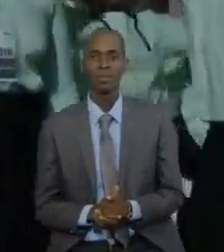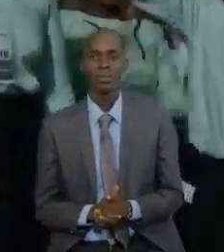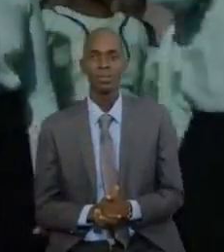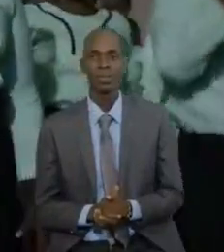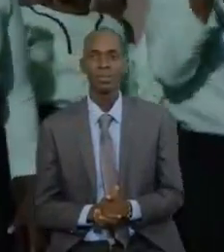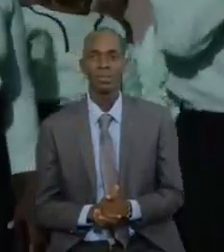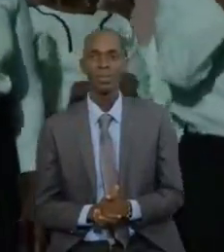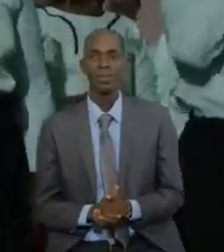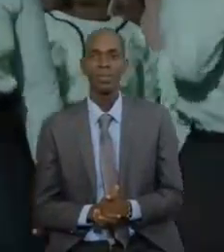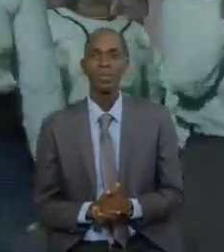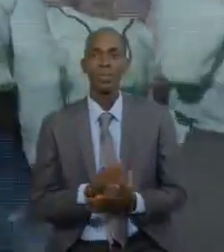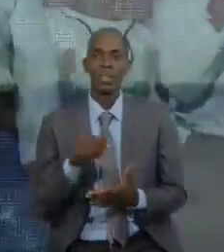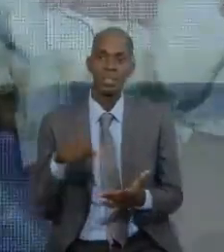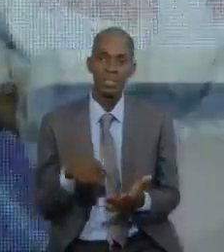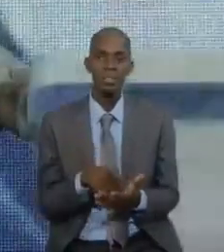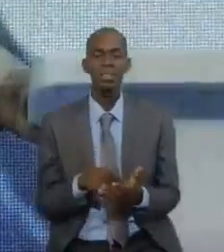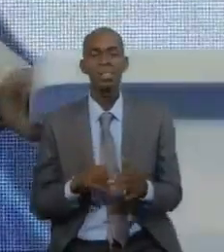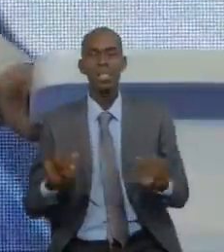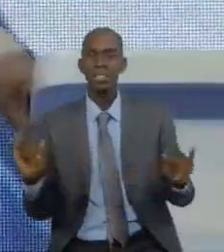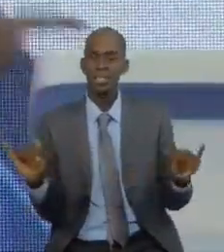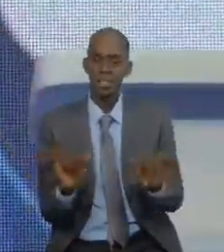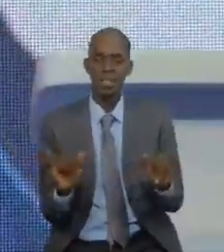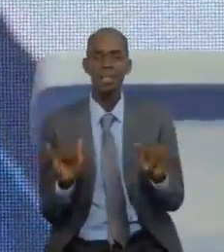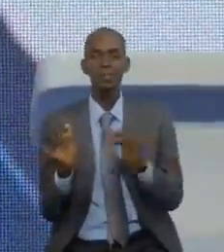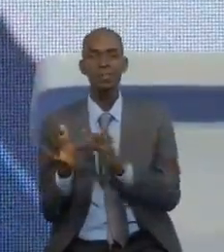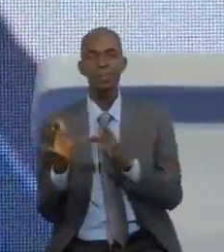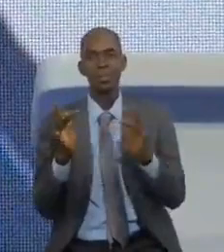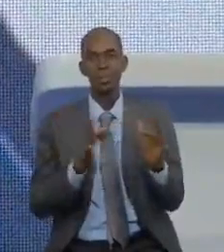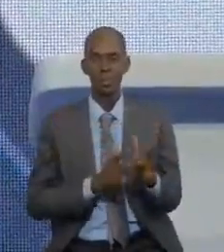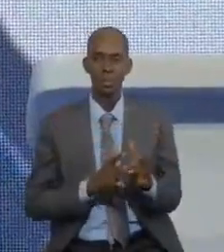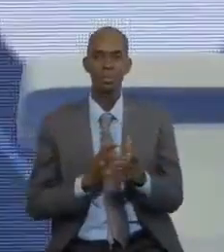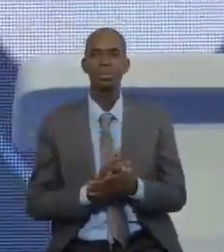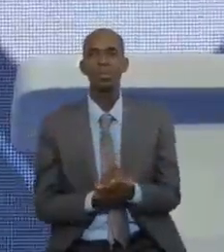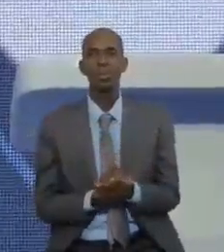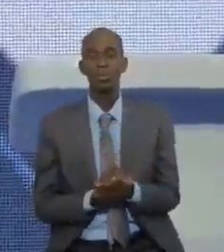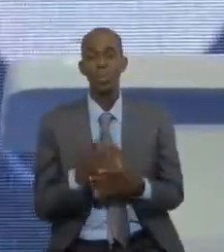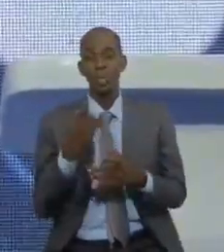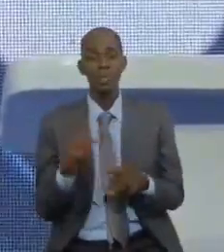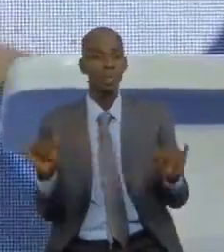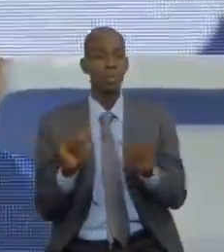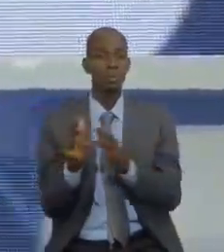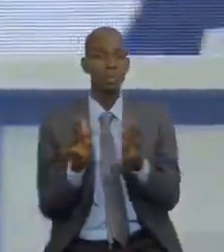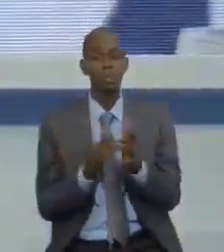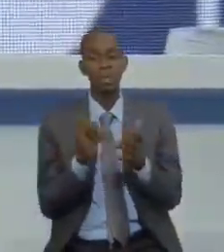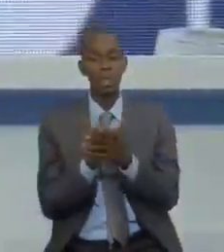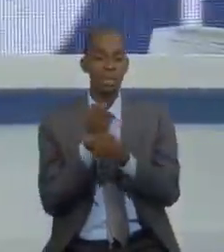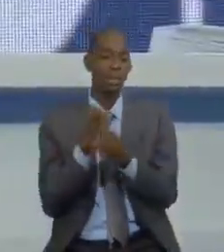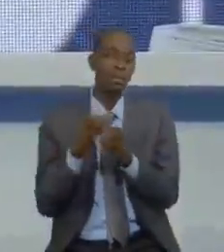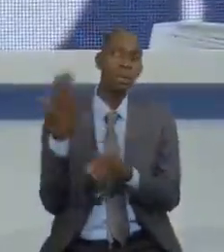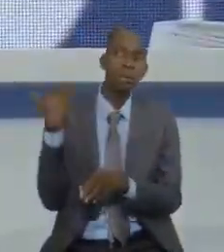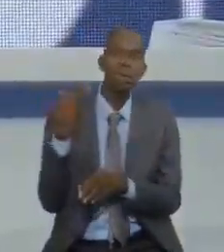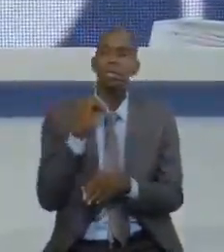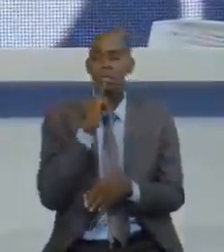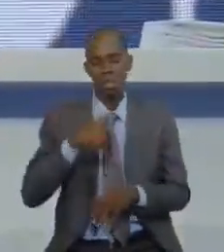This same Jesus. Ce même Jésus. The same Jesus that saved in the past is saving